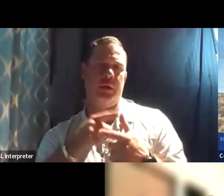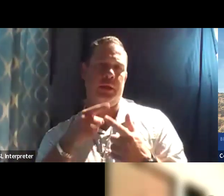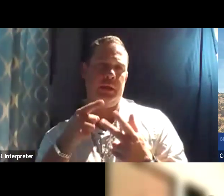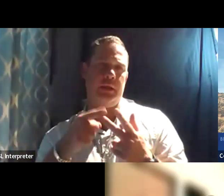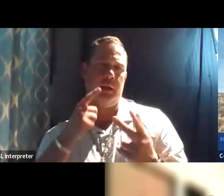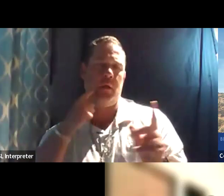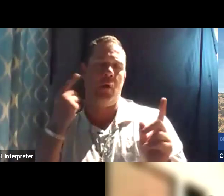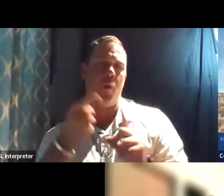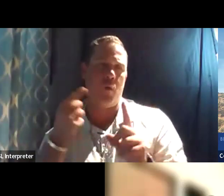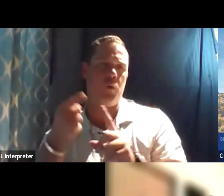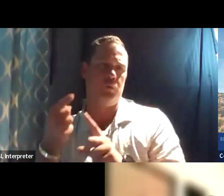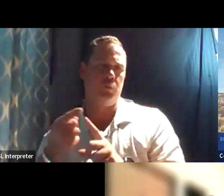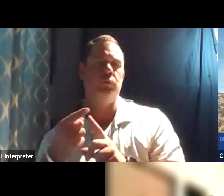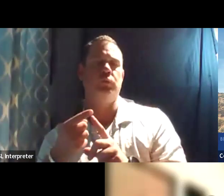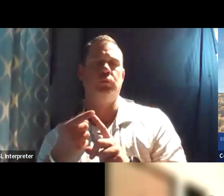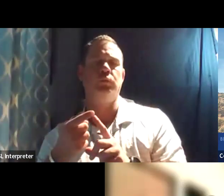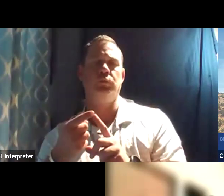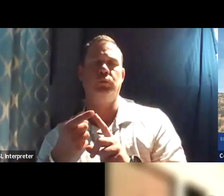of the